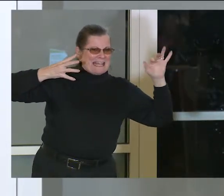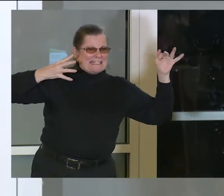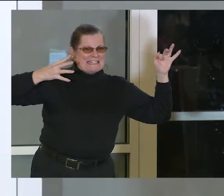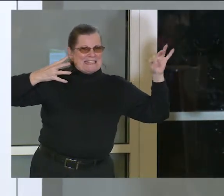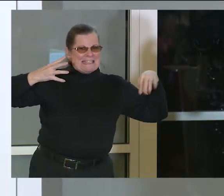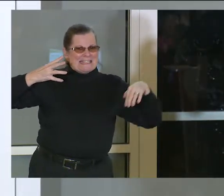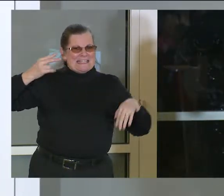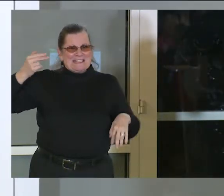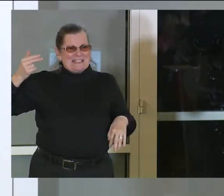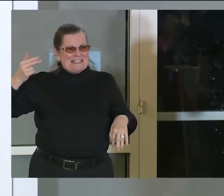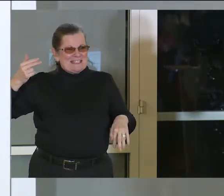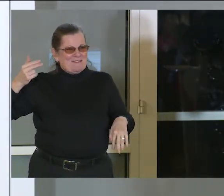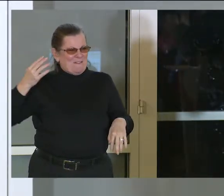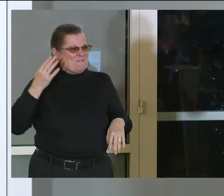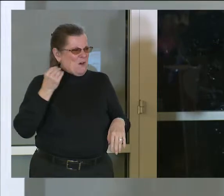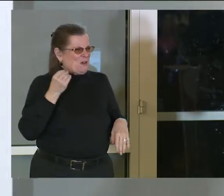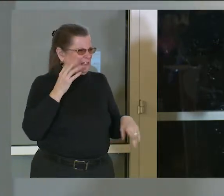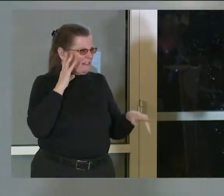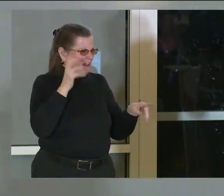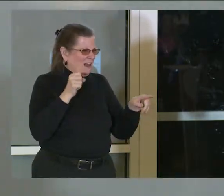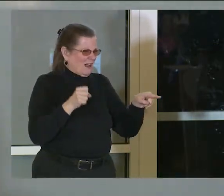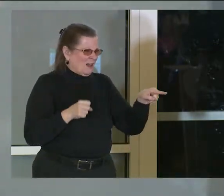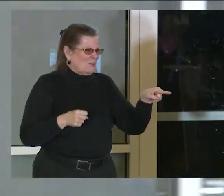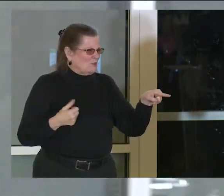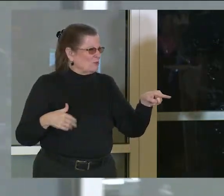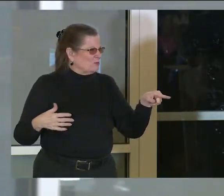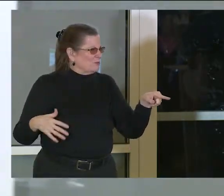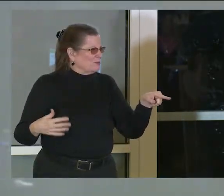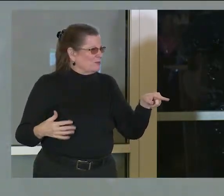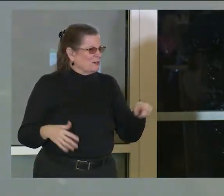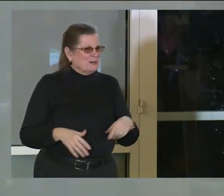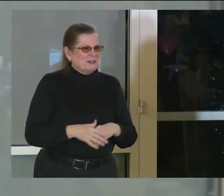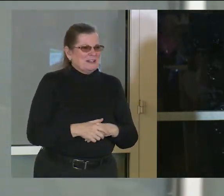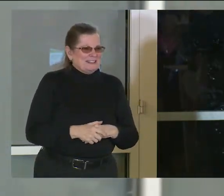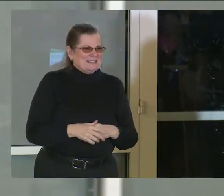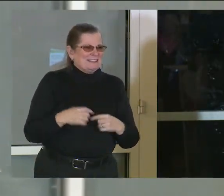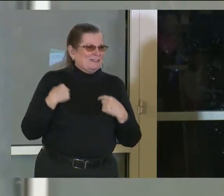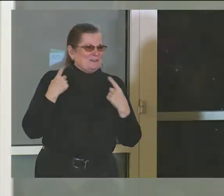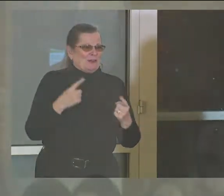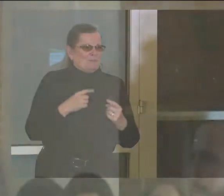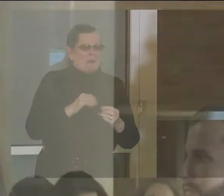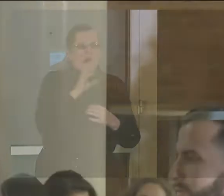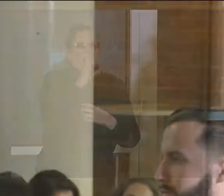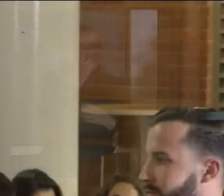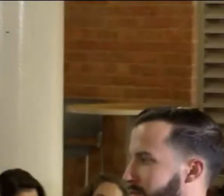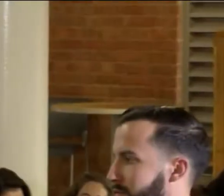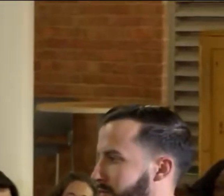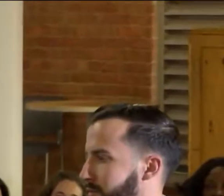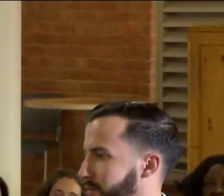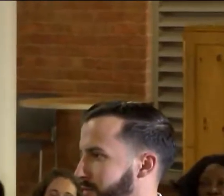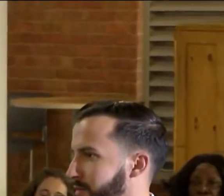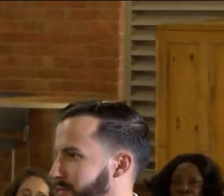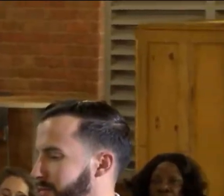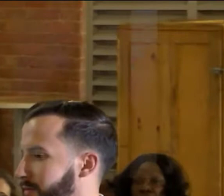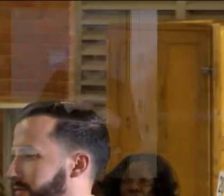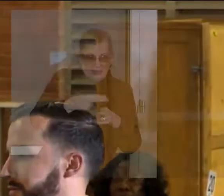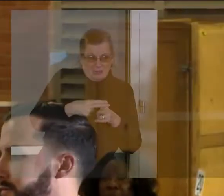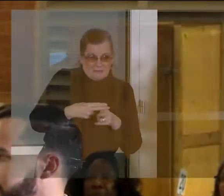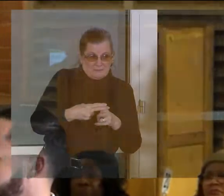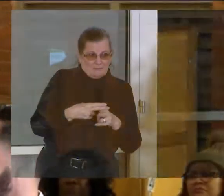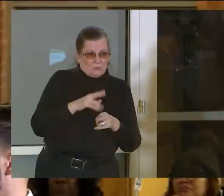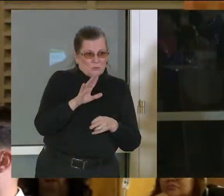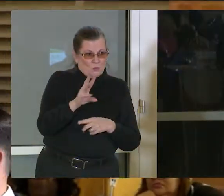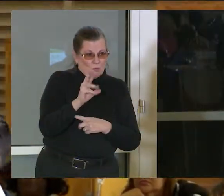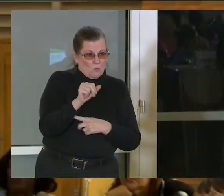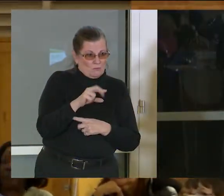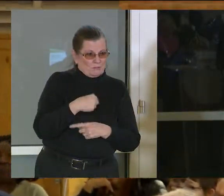go to table 14 because they've been rocking and rolling, so they're ready to go. I'm Reverend Maria Swearingen. I live in